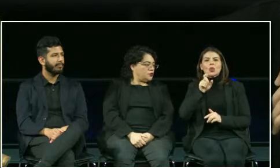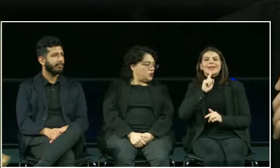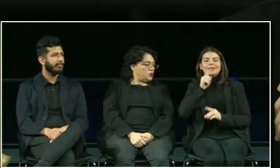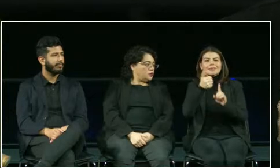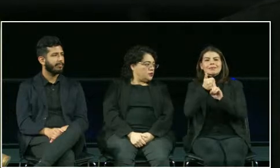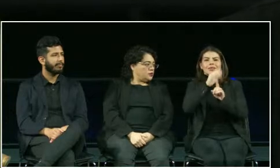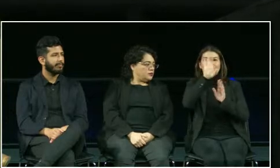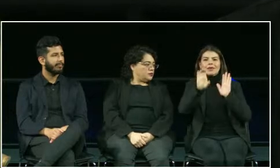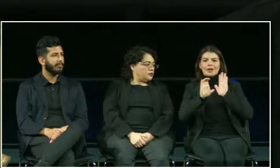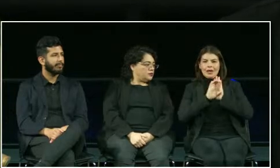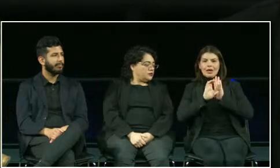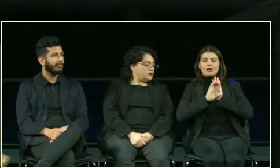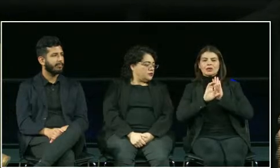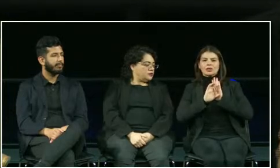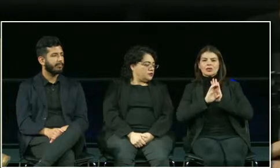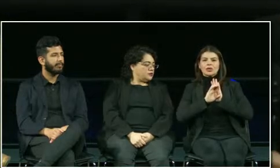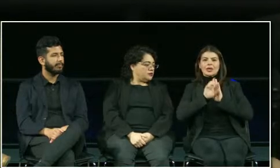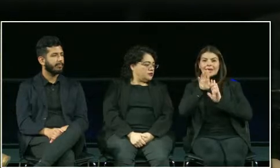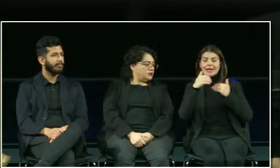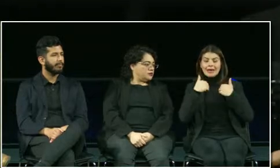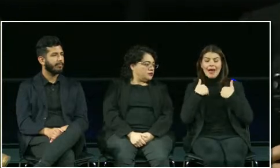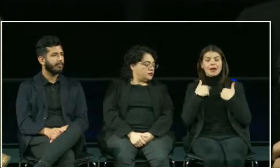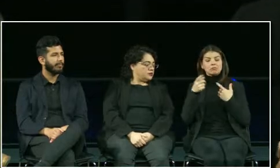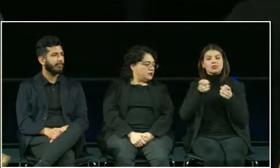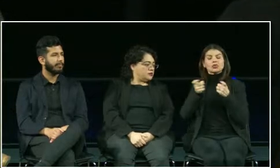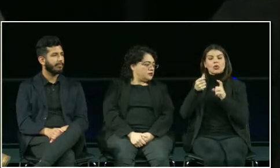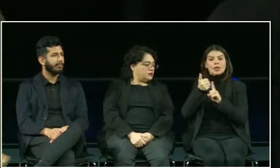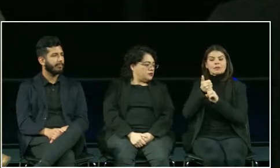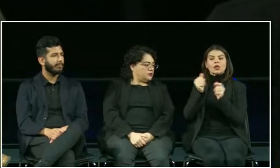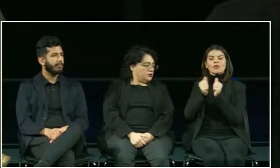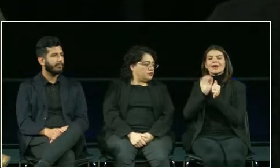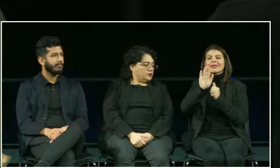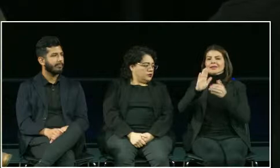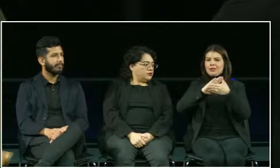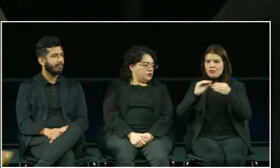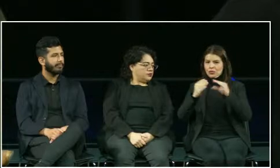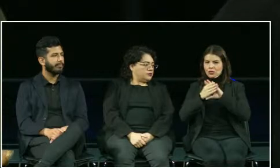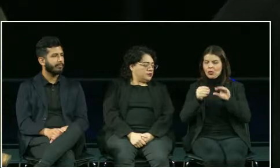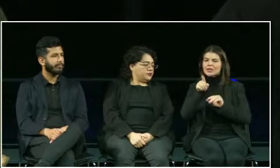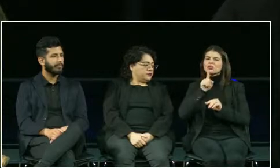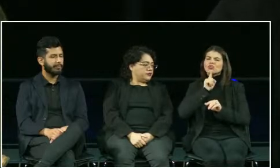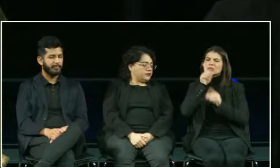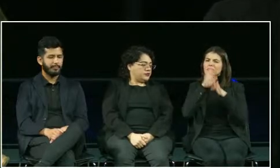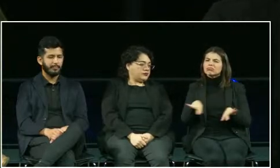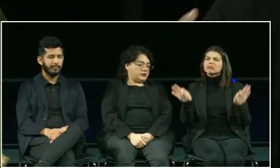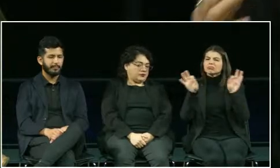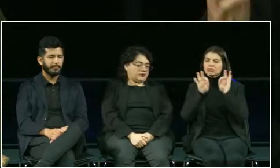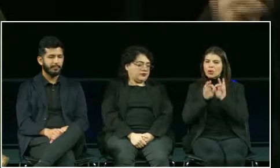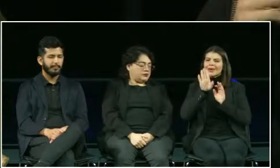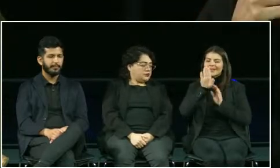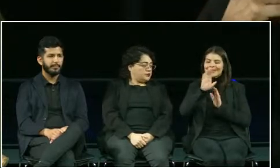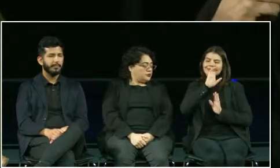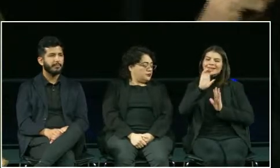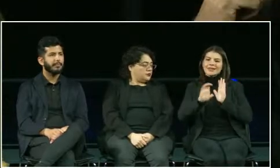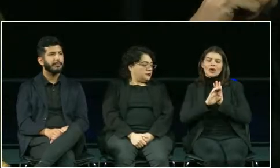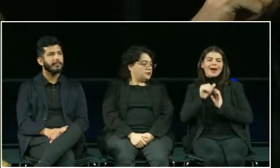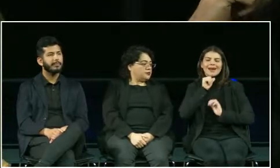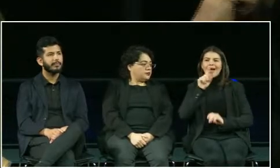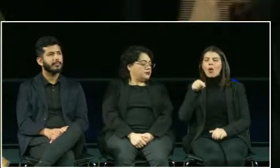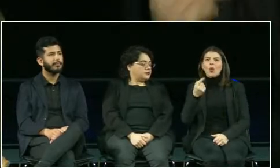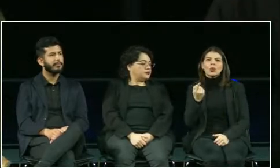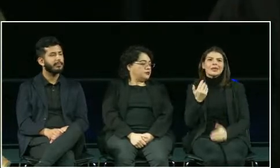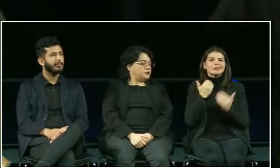that had agency within his own story. And I think it's really important that, that these characters are not